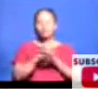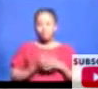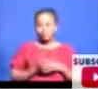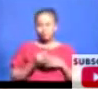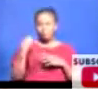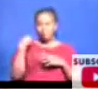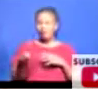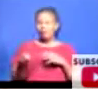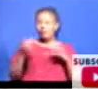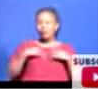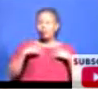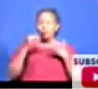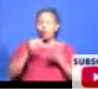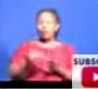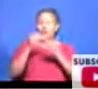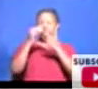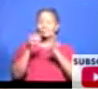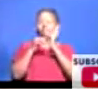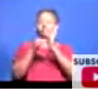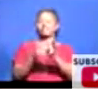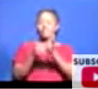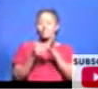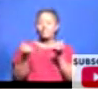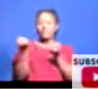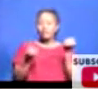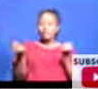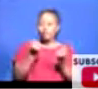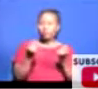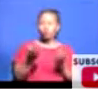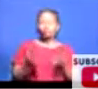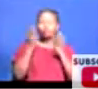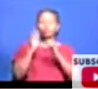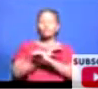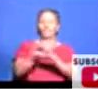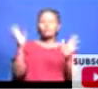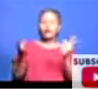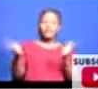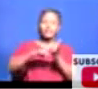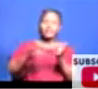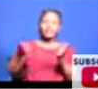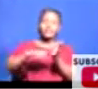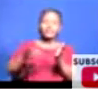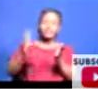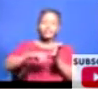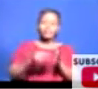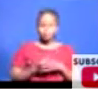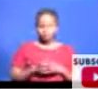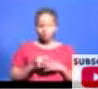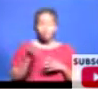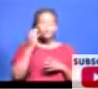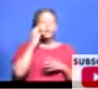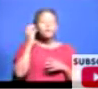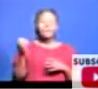identification tied to the vehicle's chassis number to boost transparency in the registration of vehicles. Dr. Matiangi says the shift to